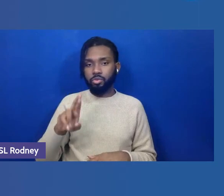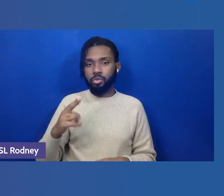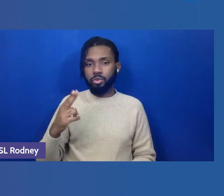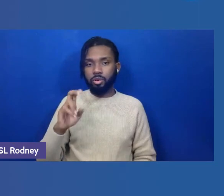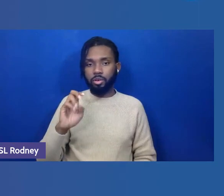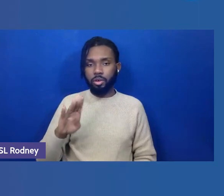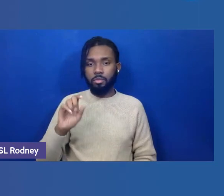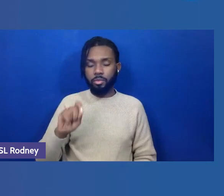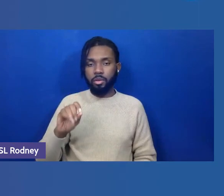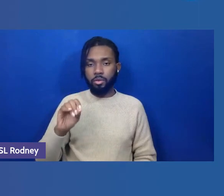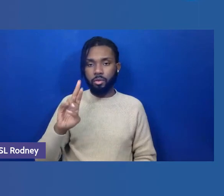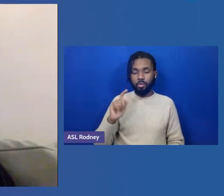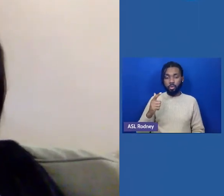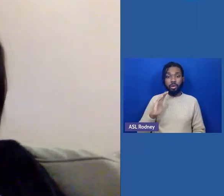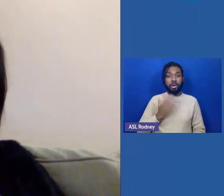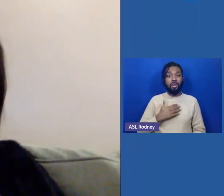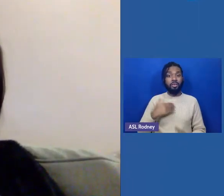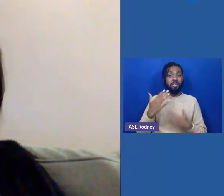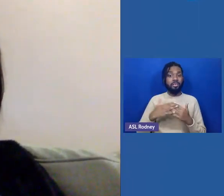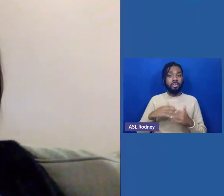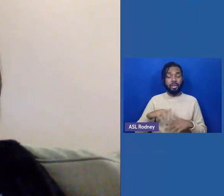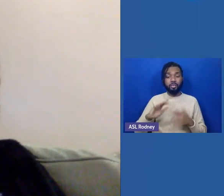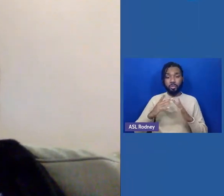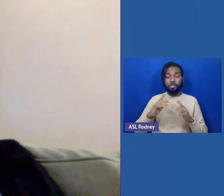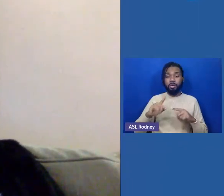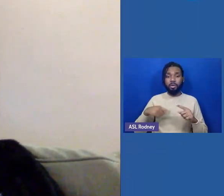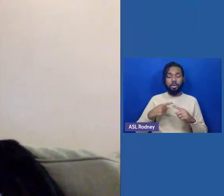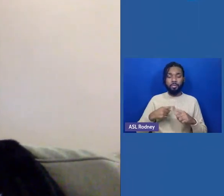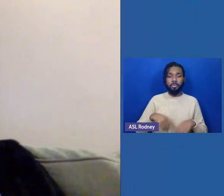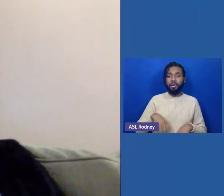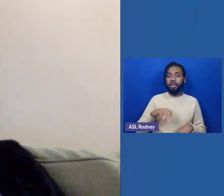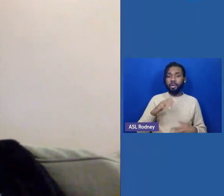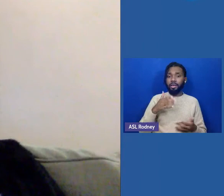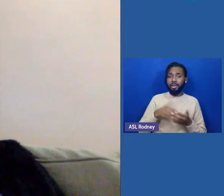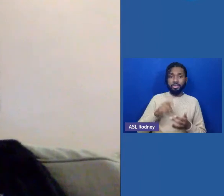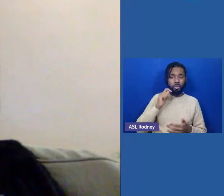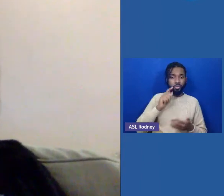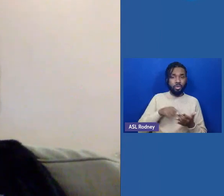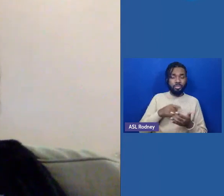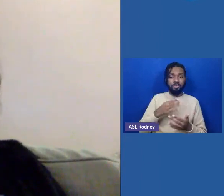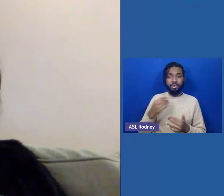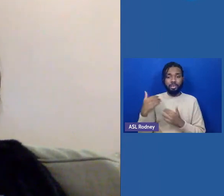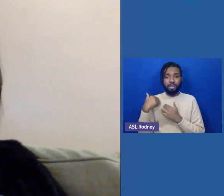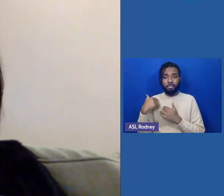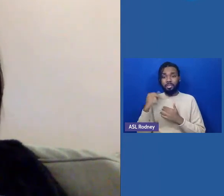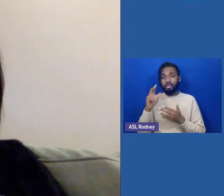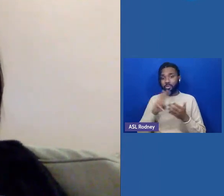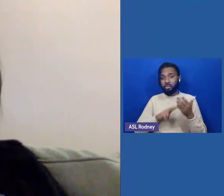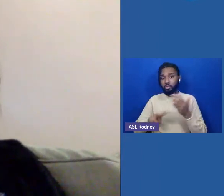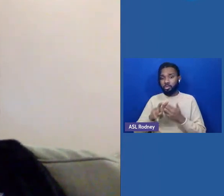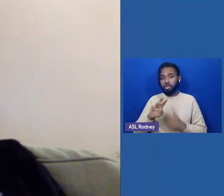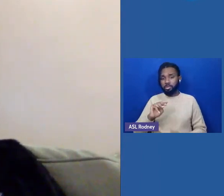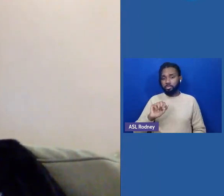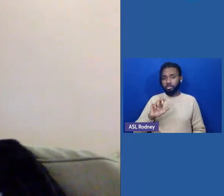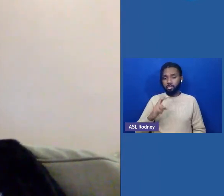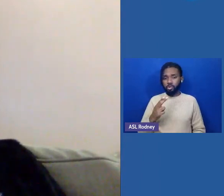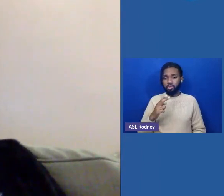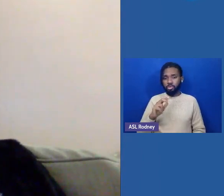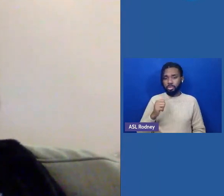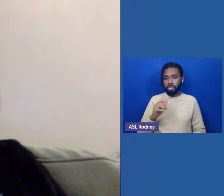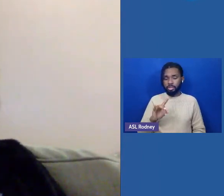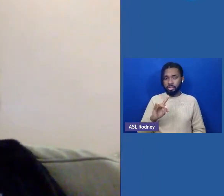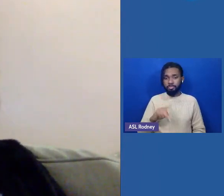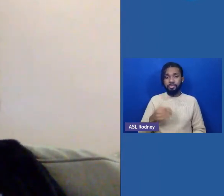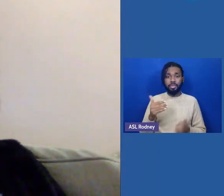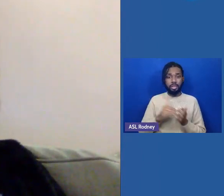webinar is going to be on anti-racism and accountability, and that's going to be 2 weeks from today on March 18th. And again,